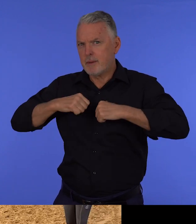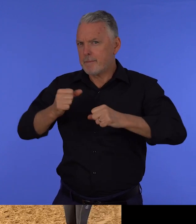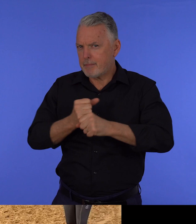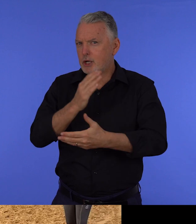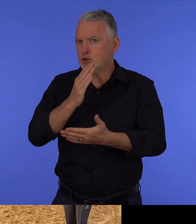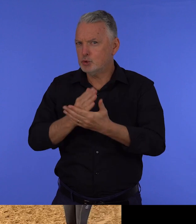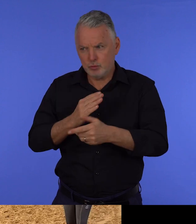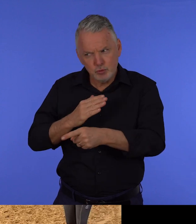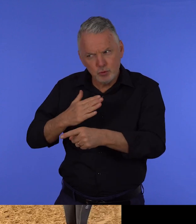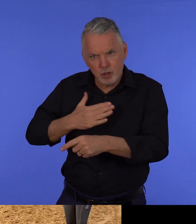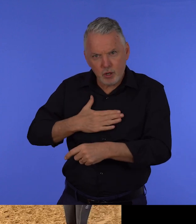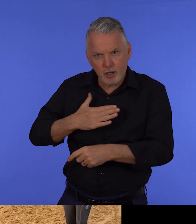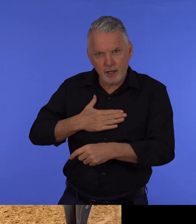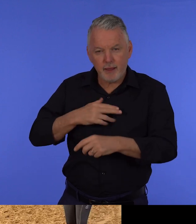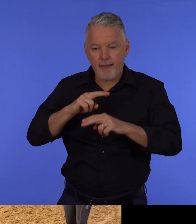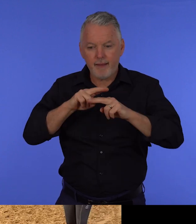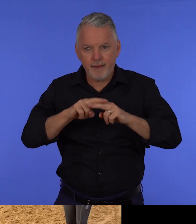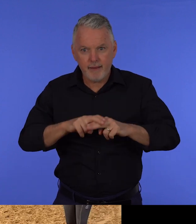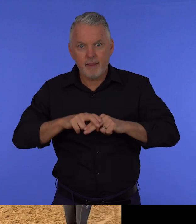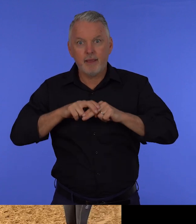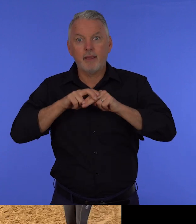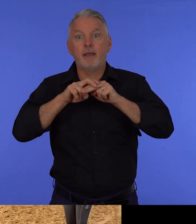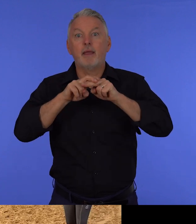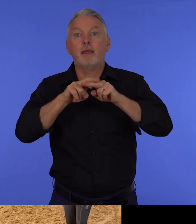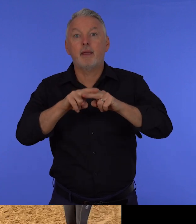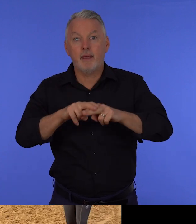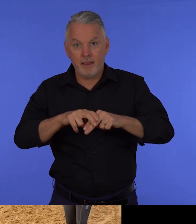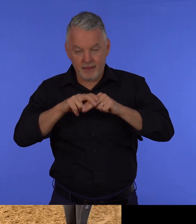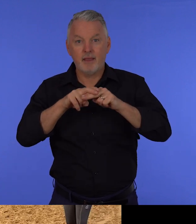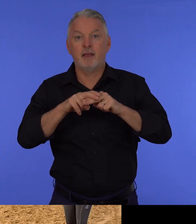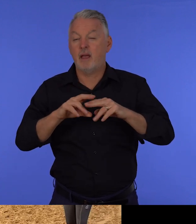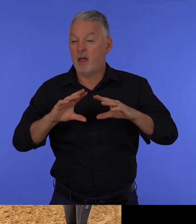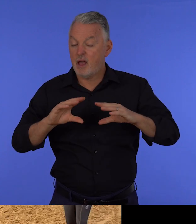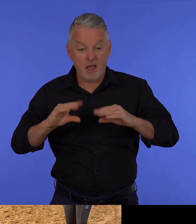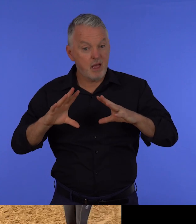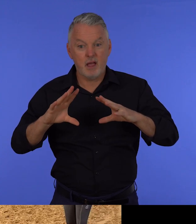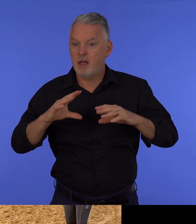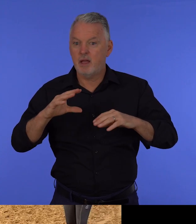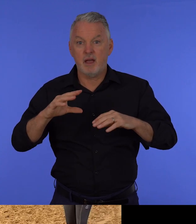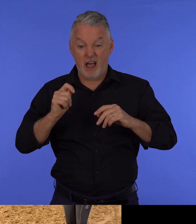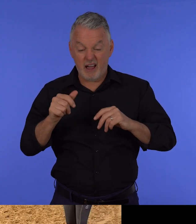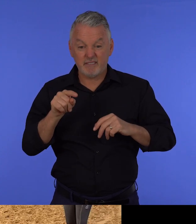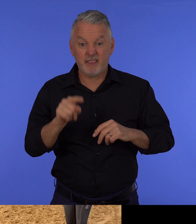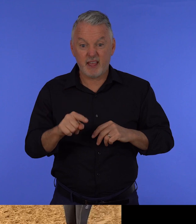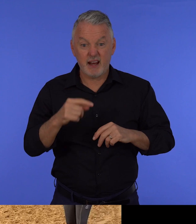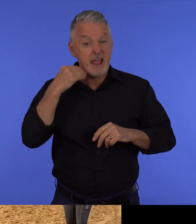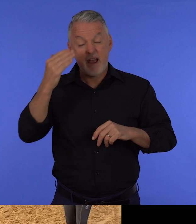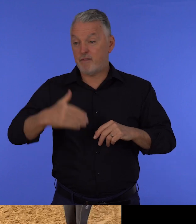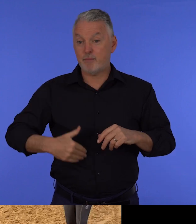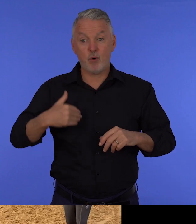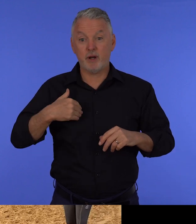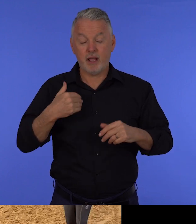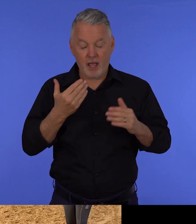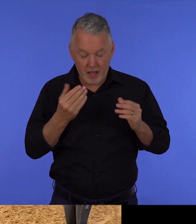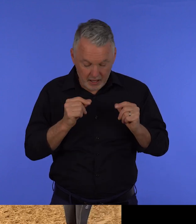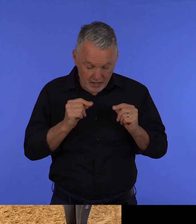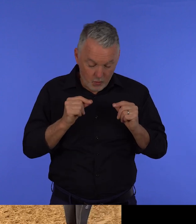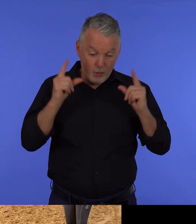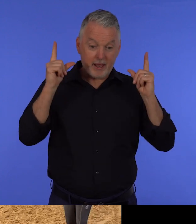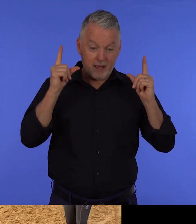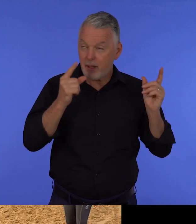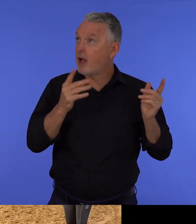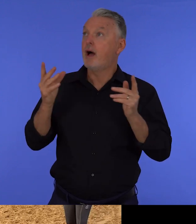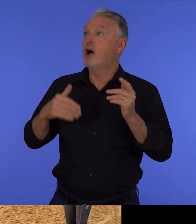So we did a few pony rides to make sure that this was something she wanted to do. And then we had a little girl who woke up every morning and